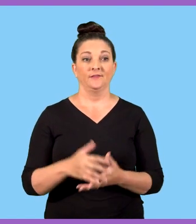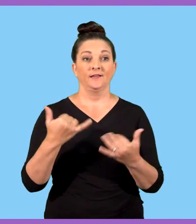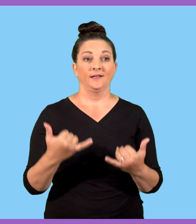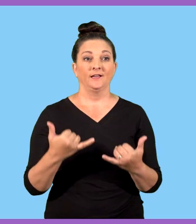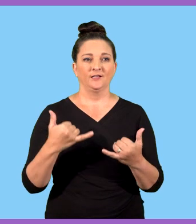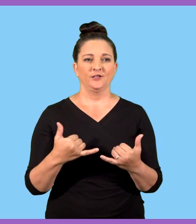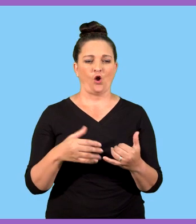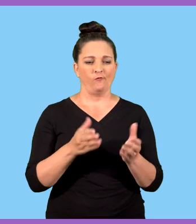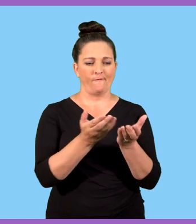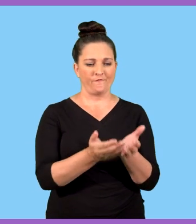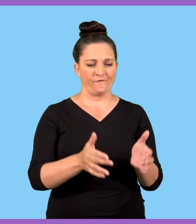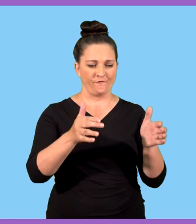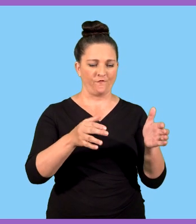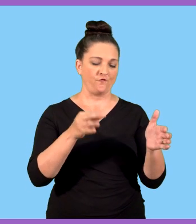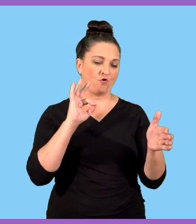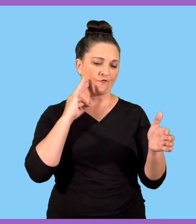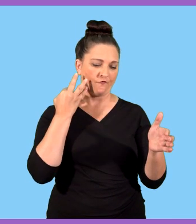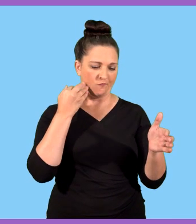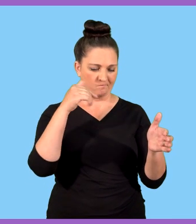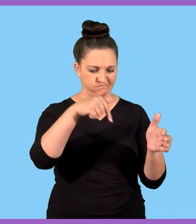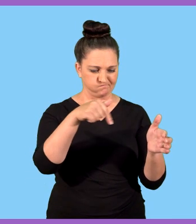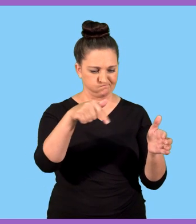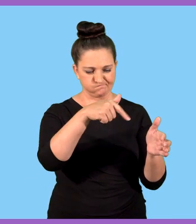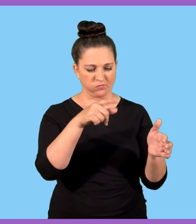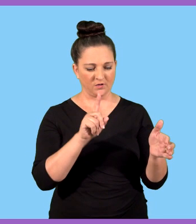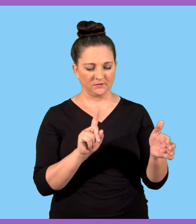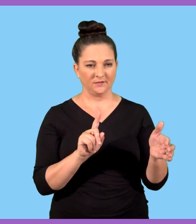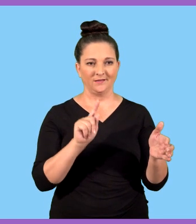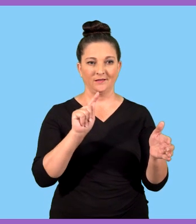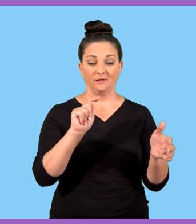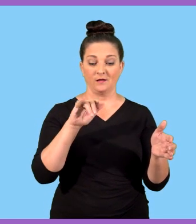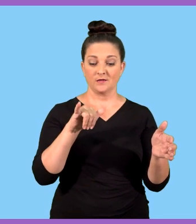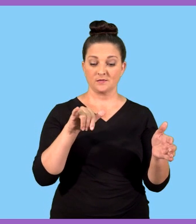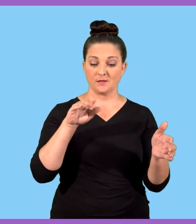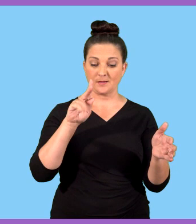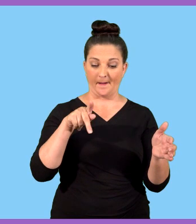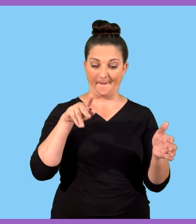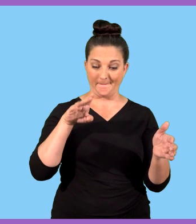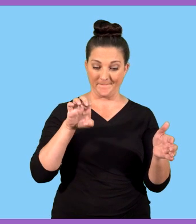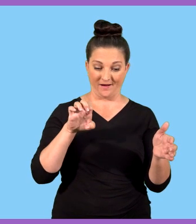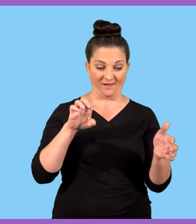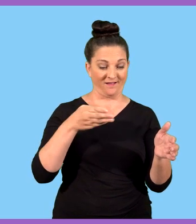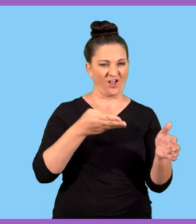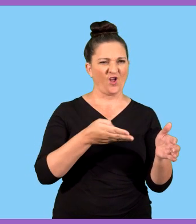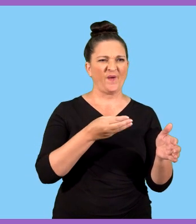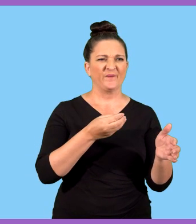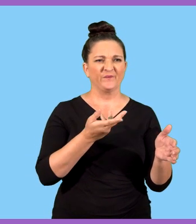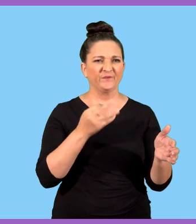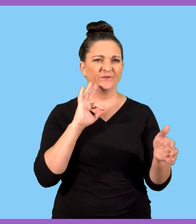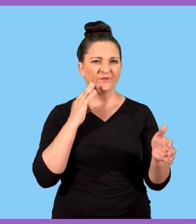Next, the type of fruit in the fruit basket. So if you think about it, the key word here is